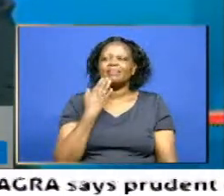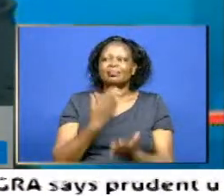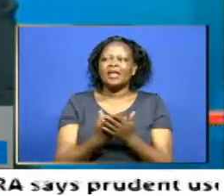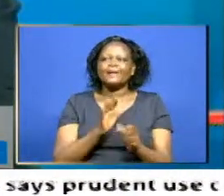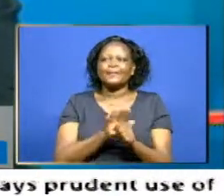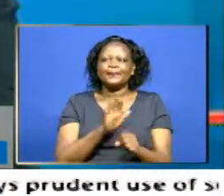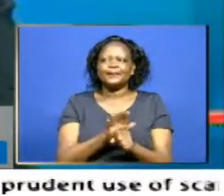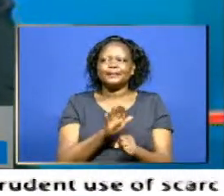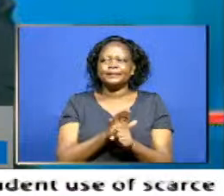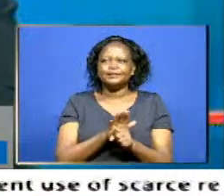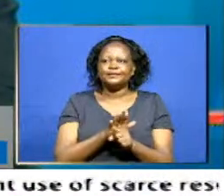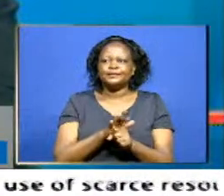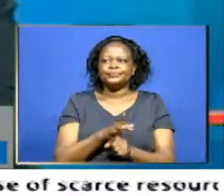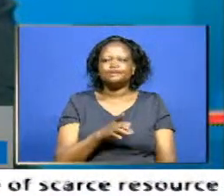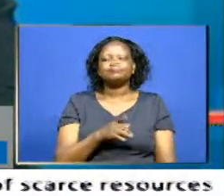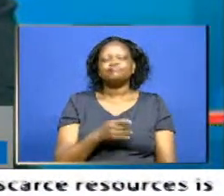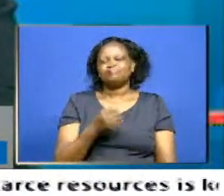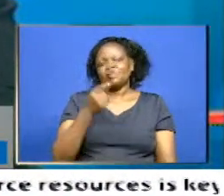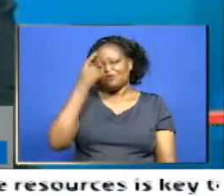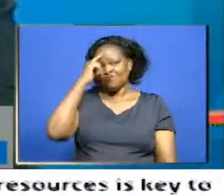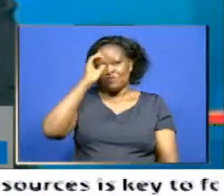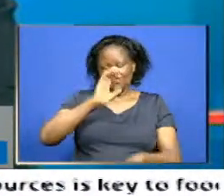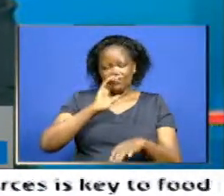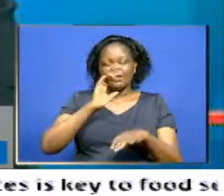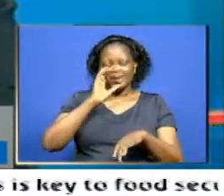you, Kitui, for finding time to be with us.